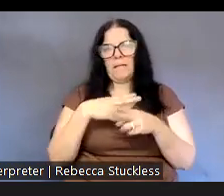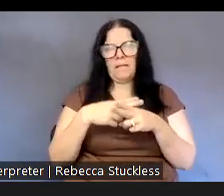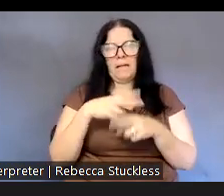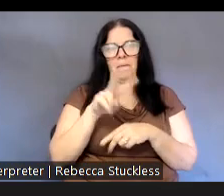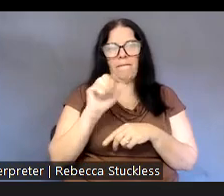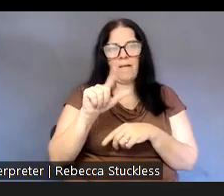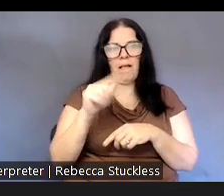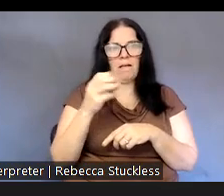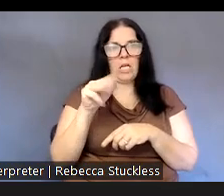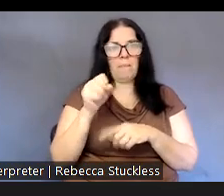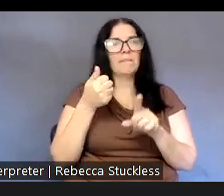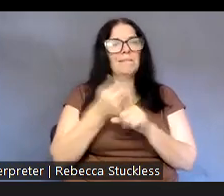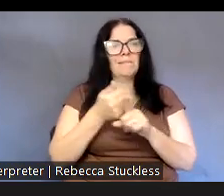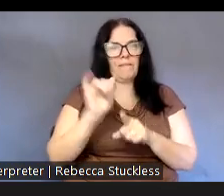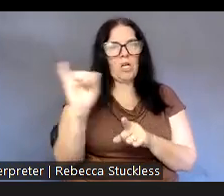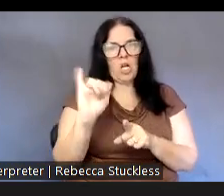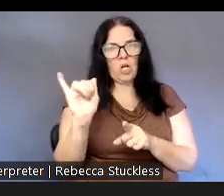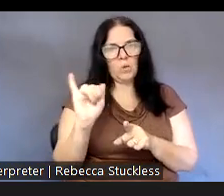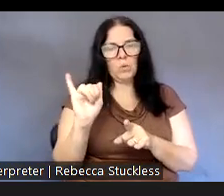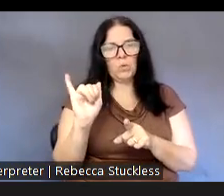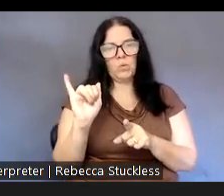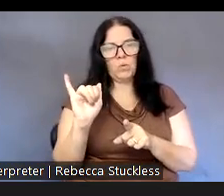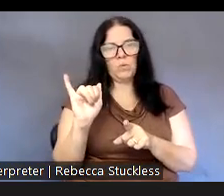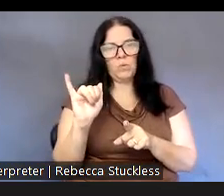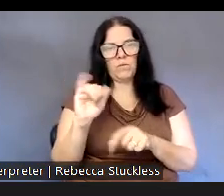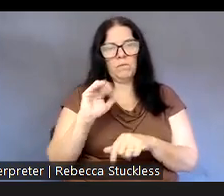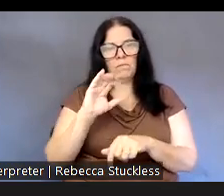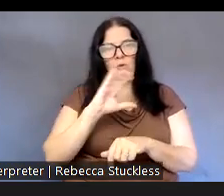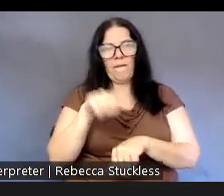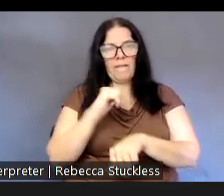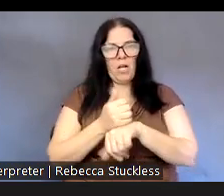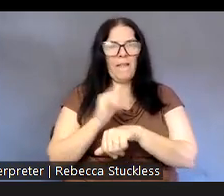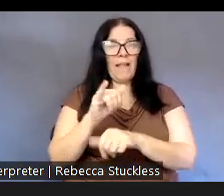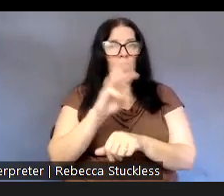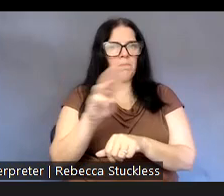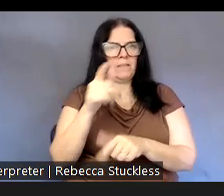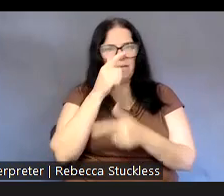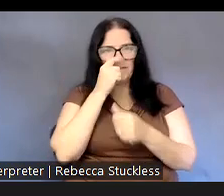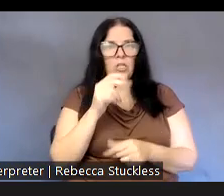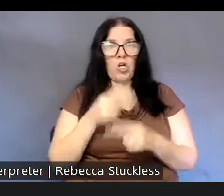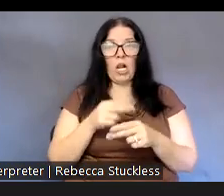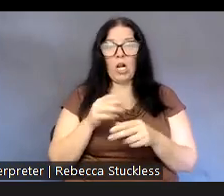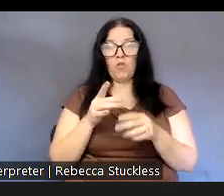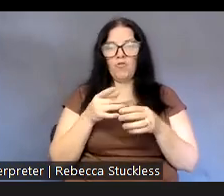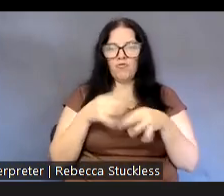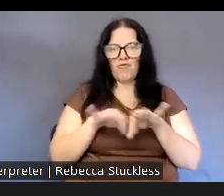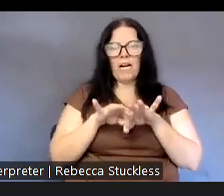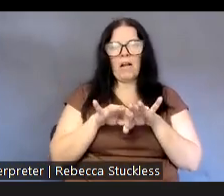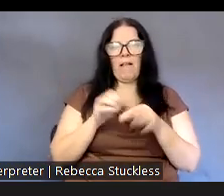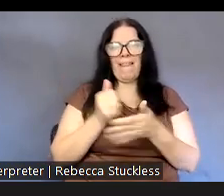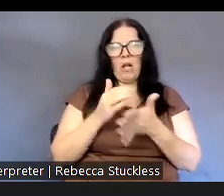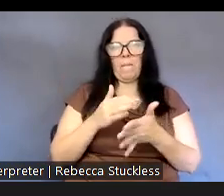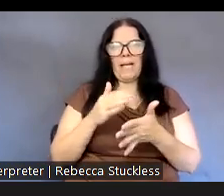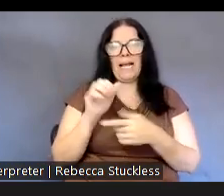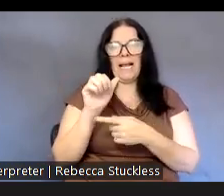also co-founded an interesting website entitled Critical Therapy Antidote. The